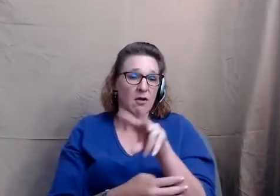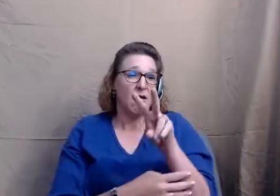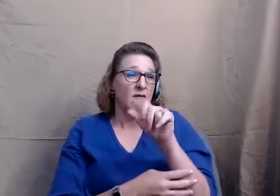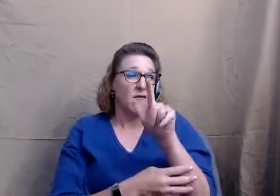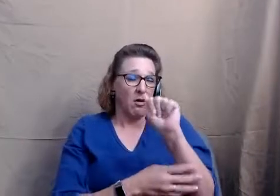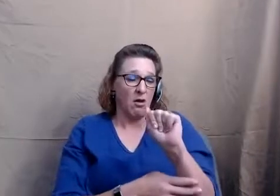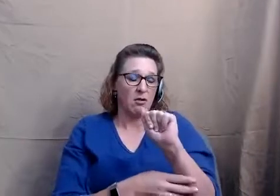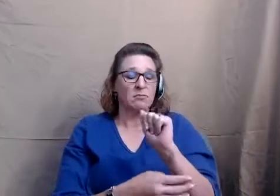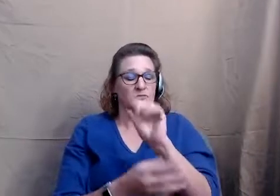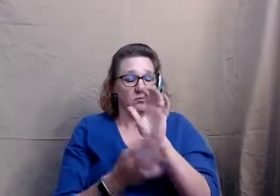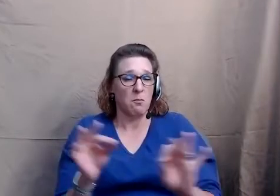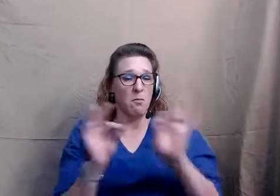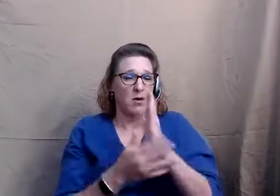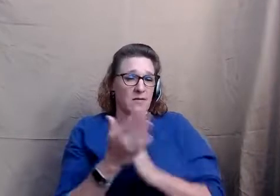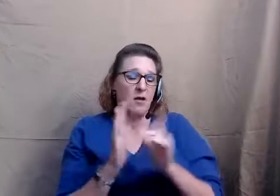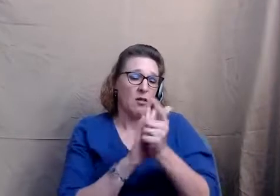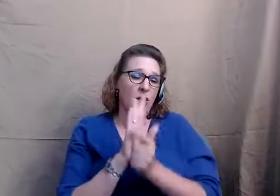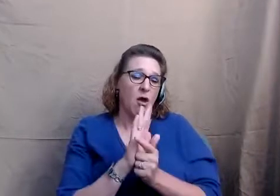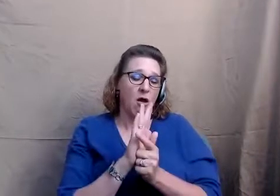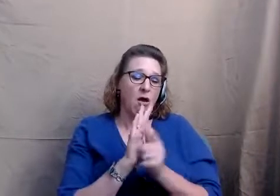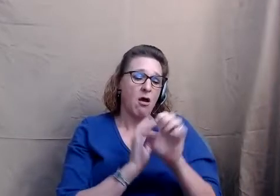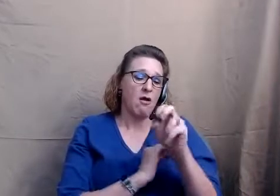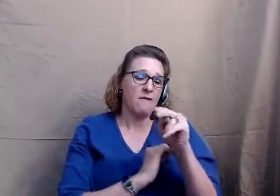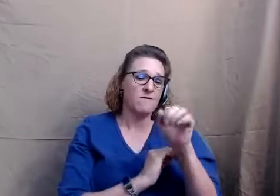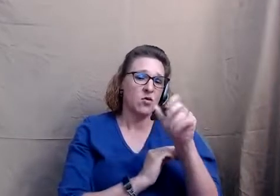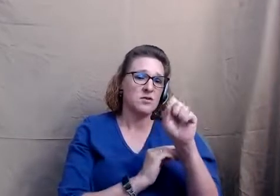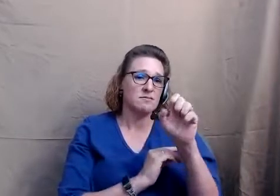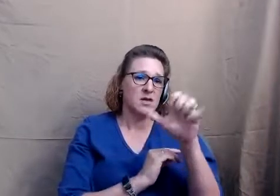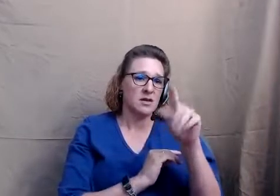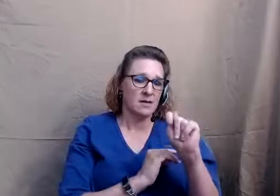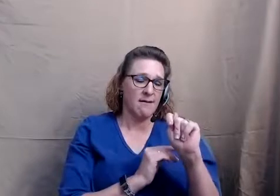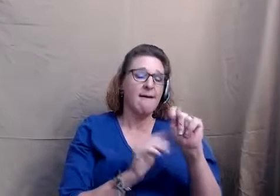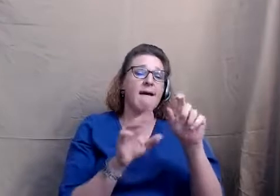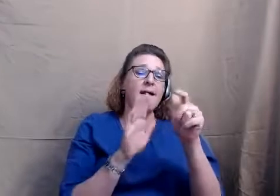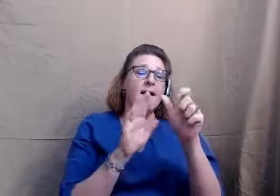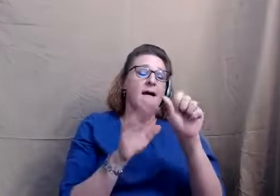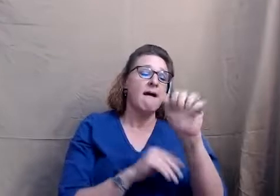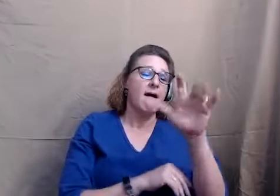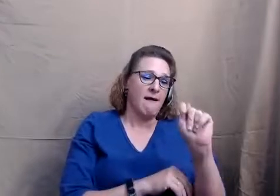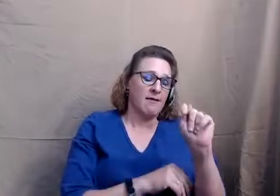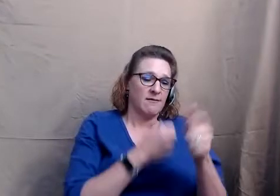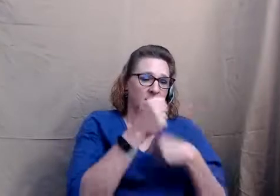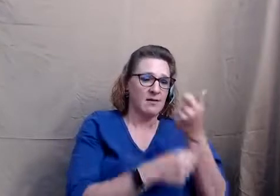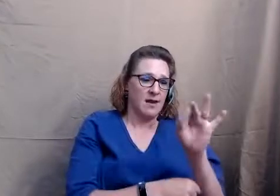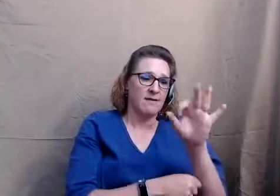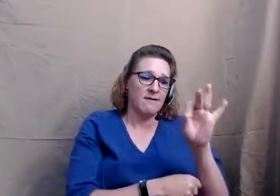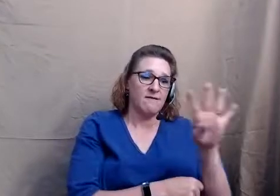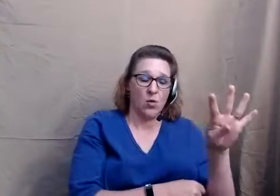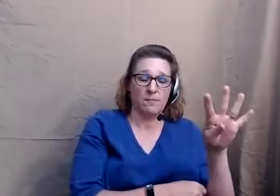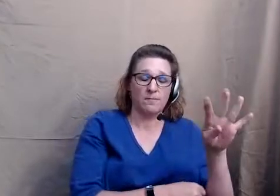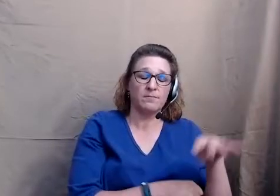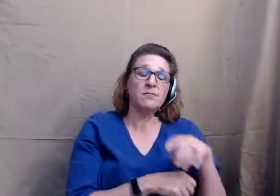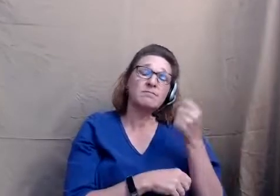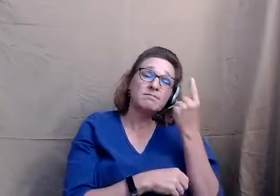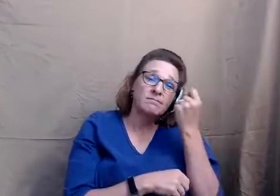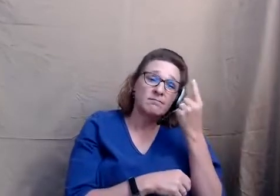and Law Enforcement Act of 1994. Sometimes you hear it called the Crime Control Bill. And it was the Democrats'